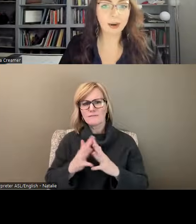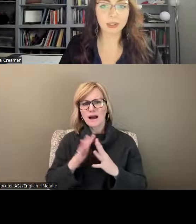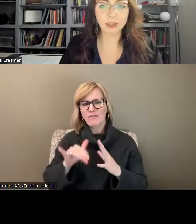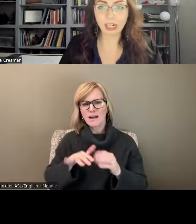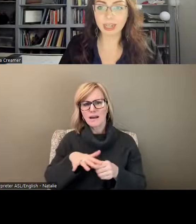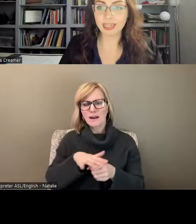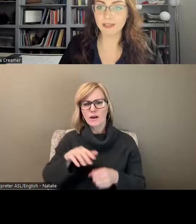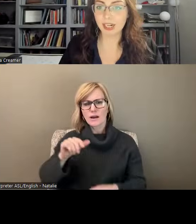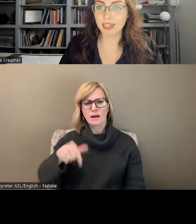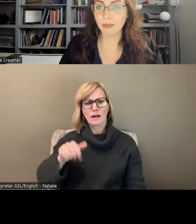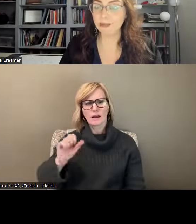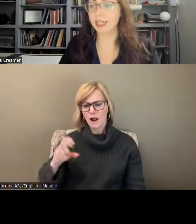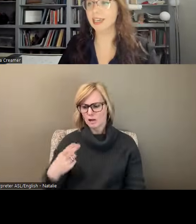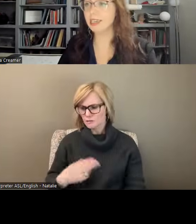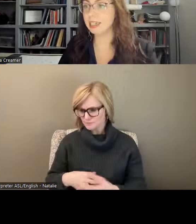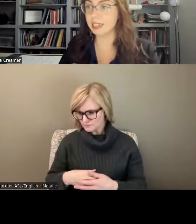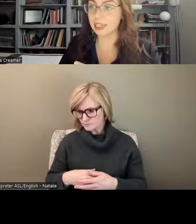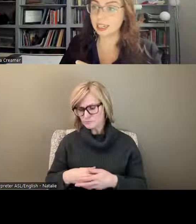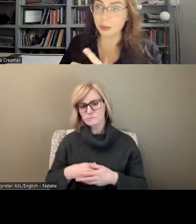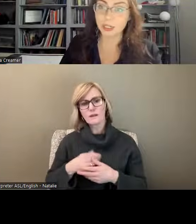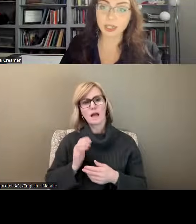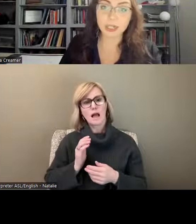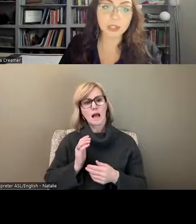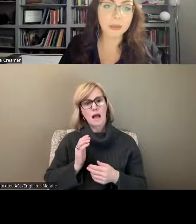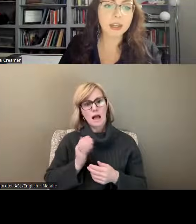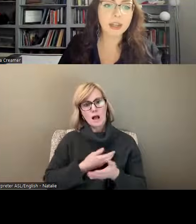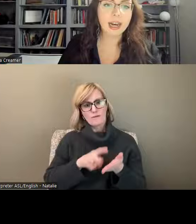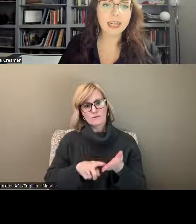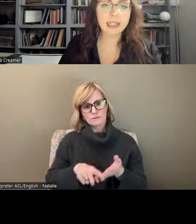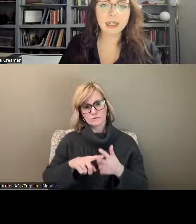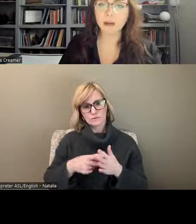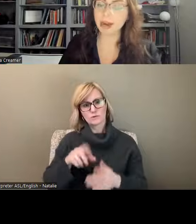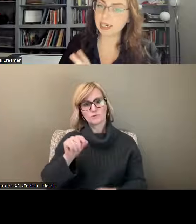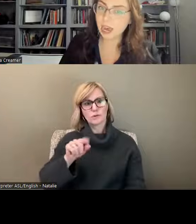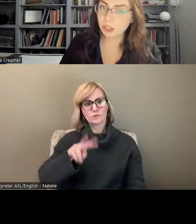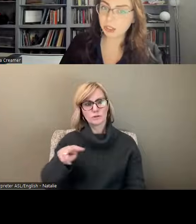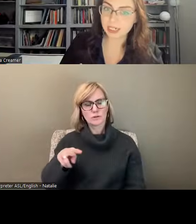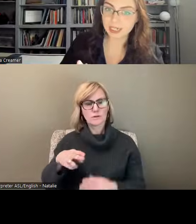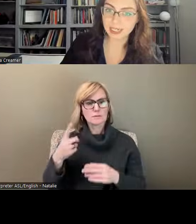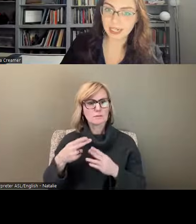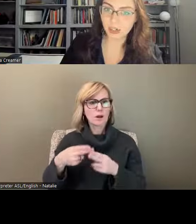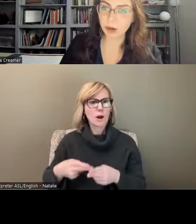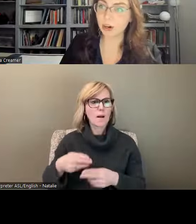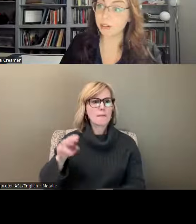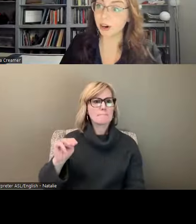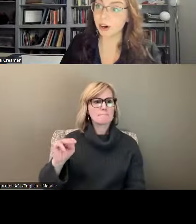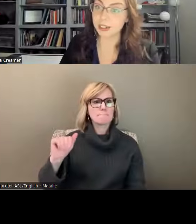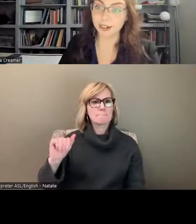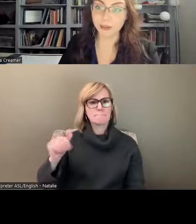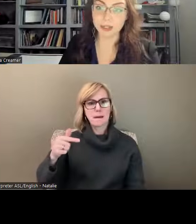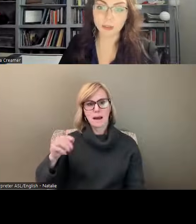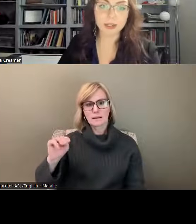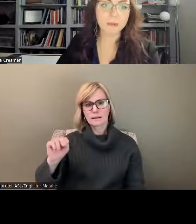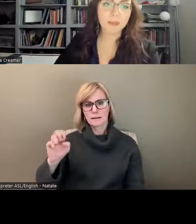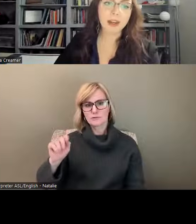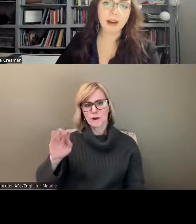Alongside our traditional excavations that we've been conducting since 2022, a technique called magnetometry is an essential part of our